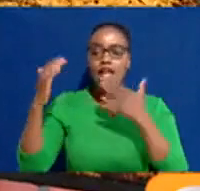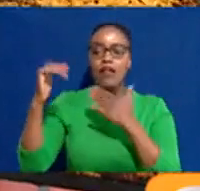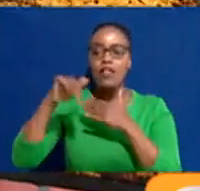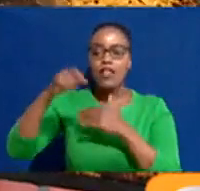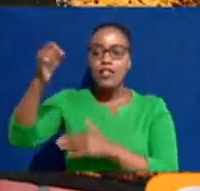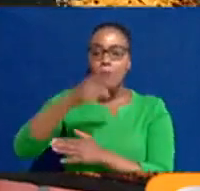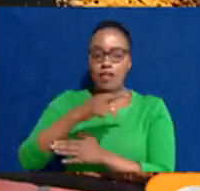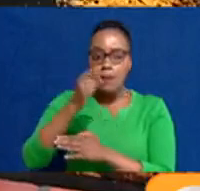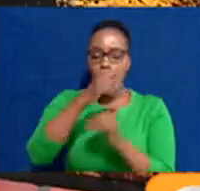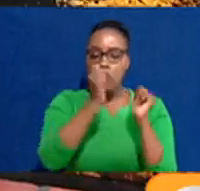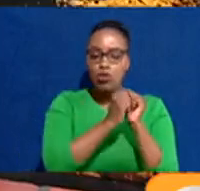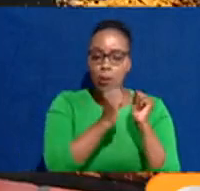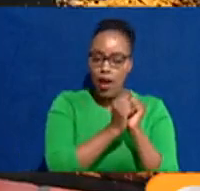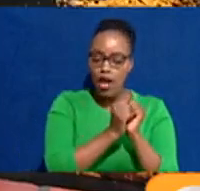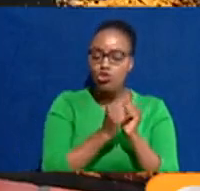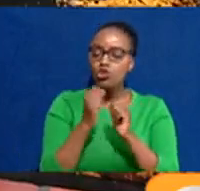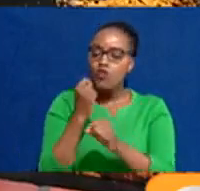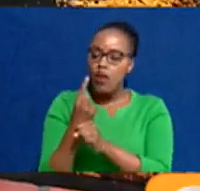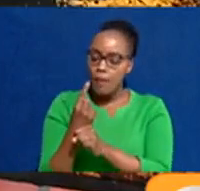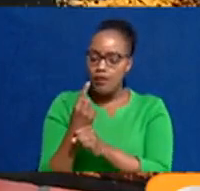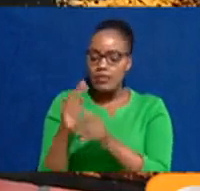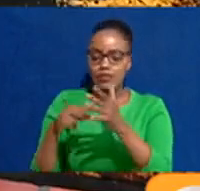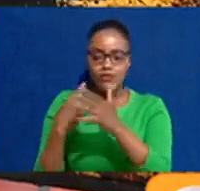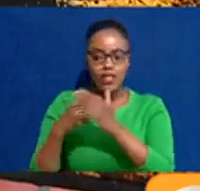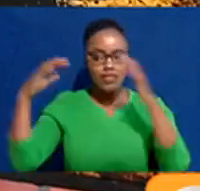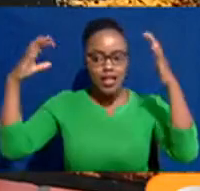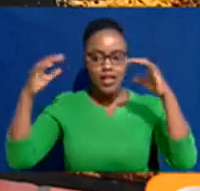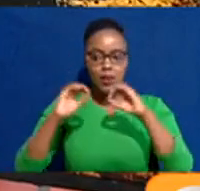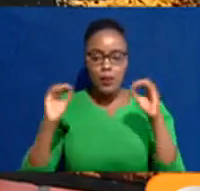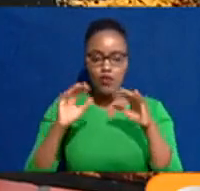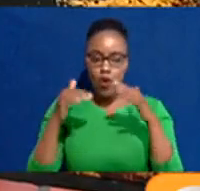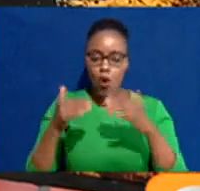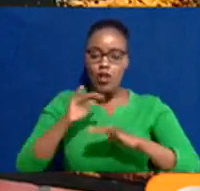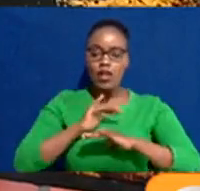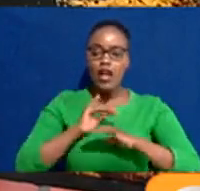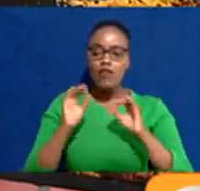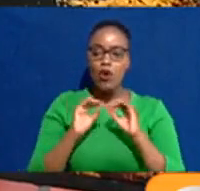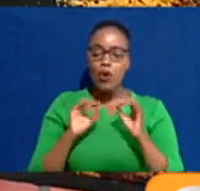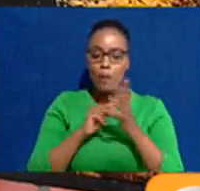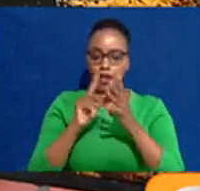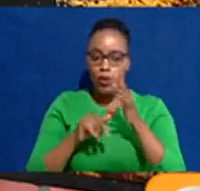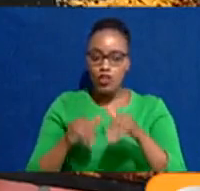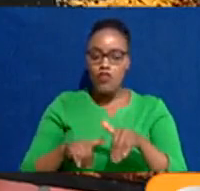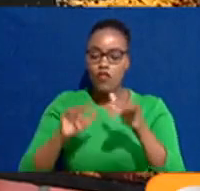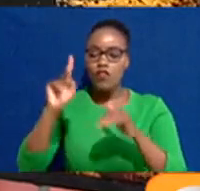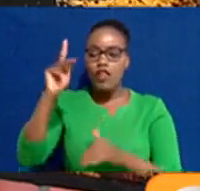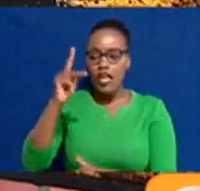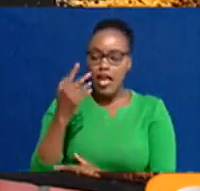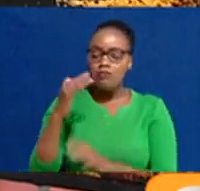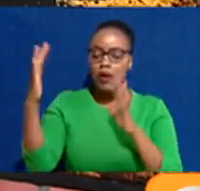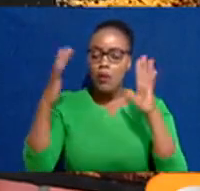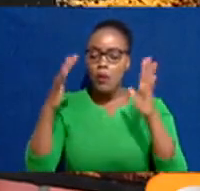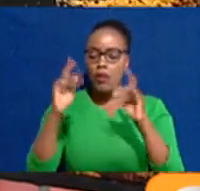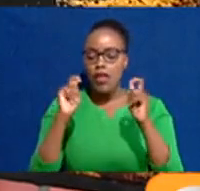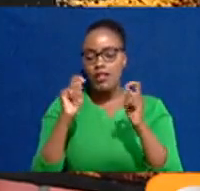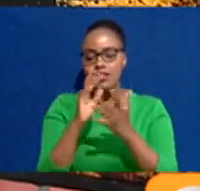this month for the October, November, December season have failed or will not be sufficient, and that is according to the Kenya Met Department.